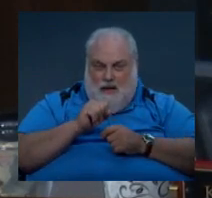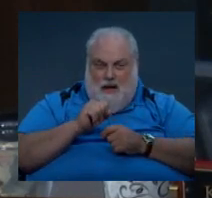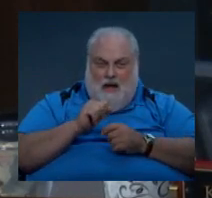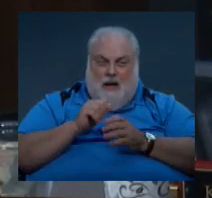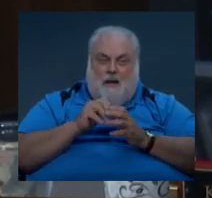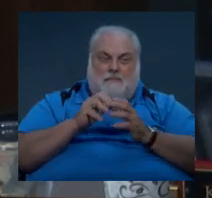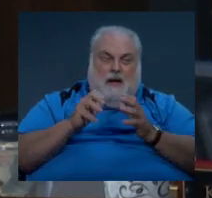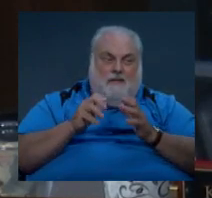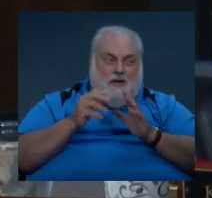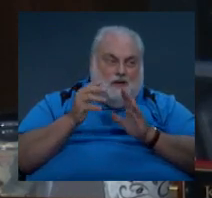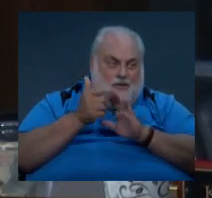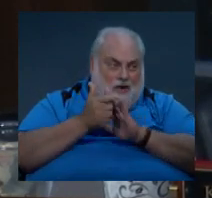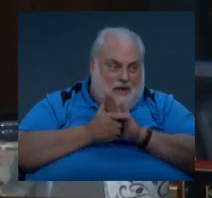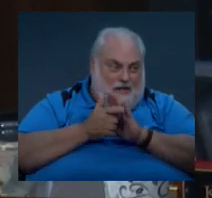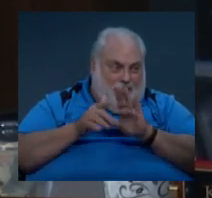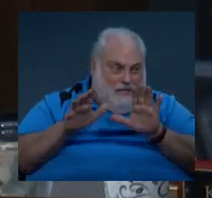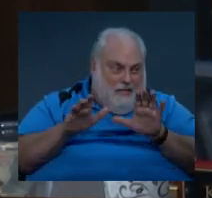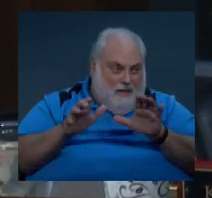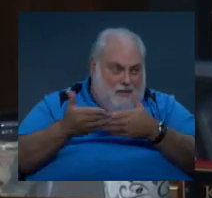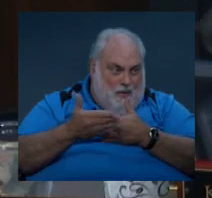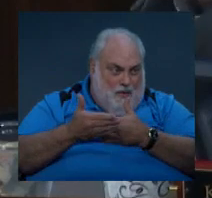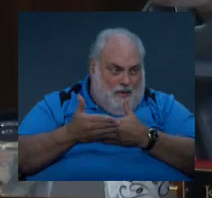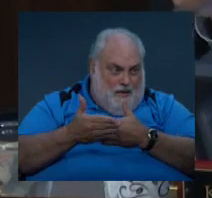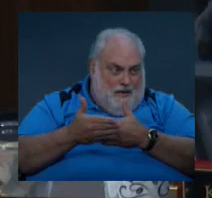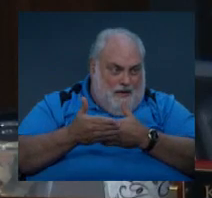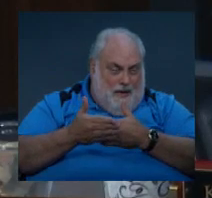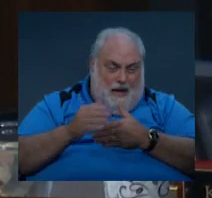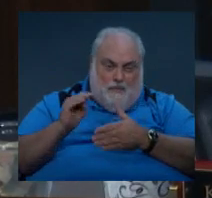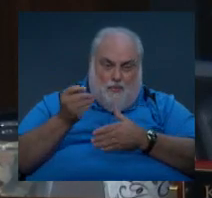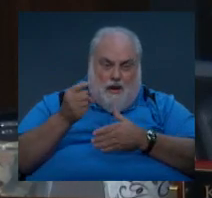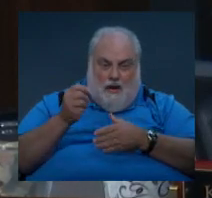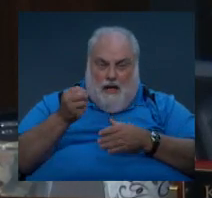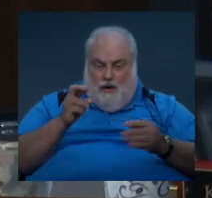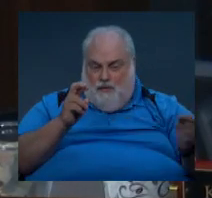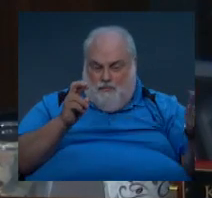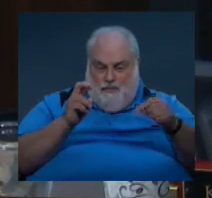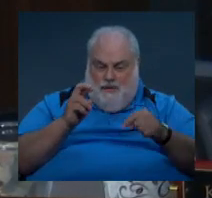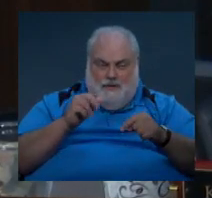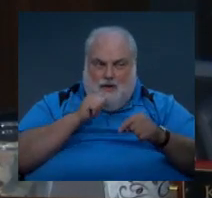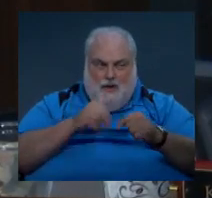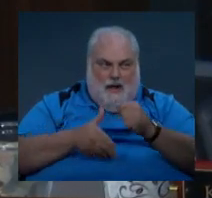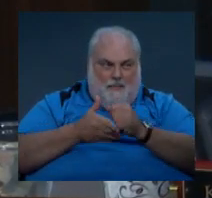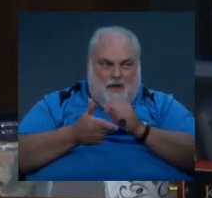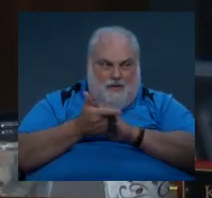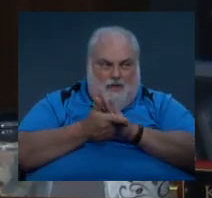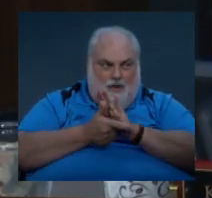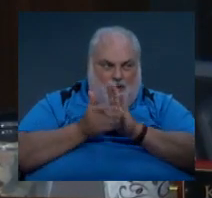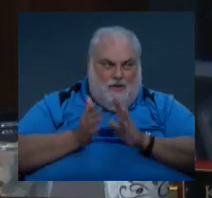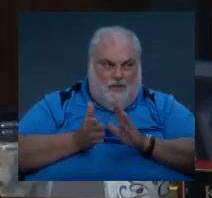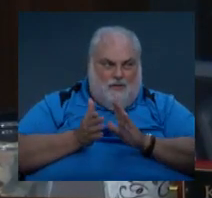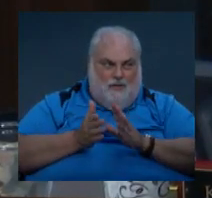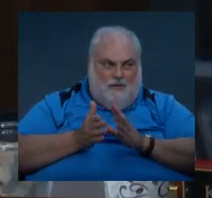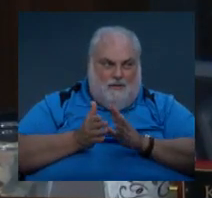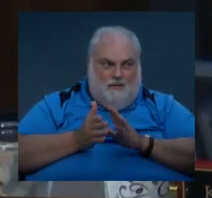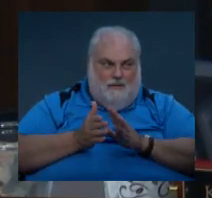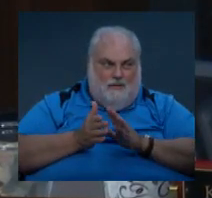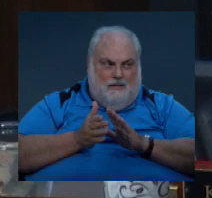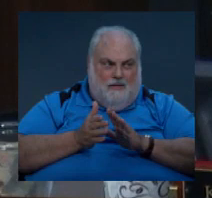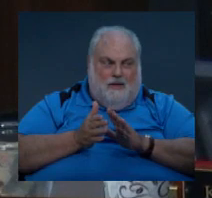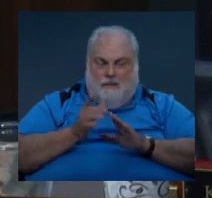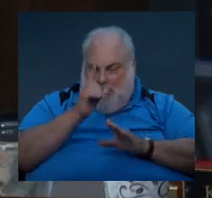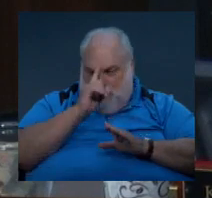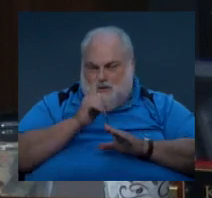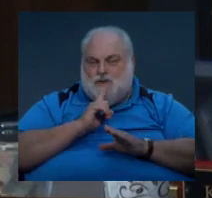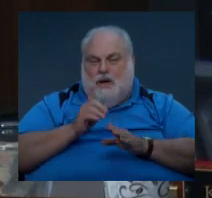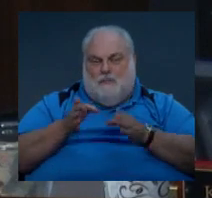of attorneys in the room and a bricklayer in that room is not going to help the attorneys deal with whatever legal issues they have to deal with. So I want to